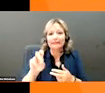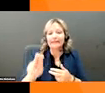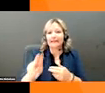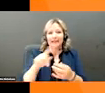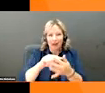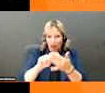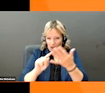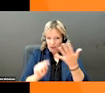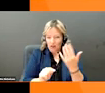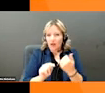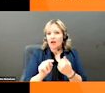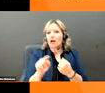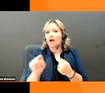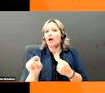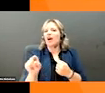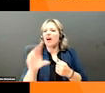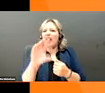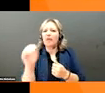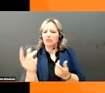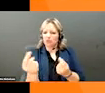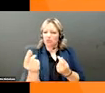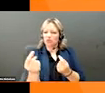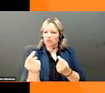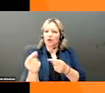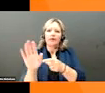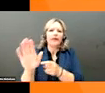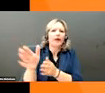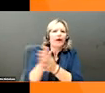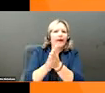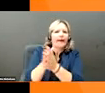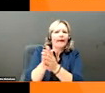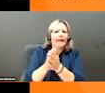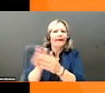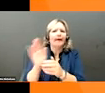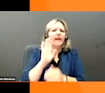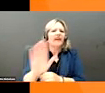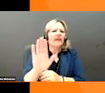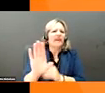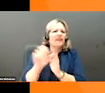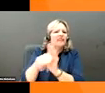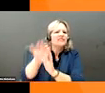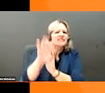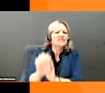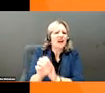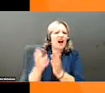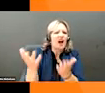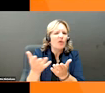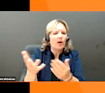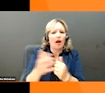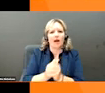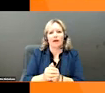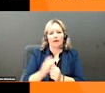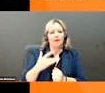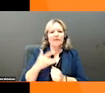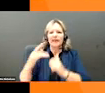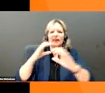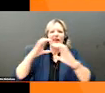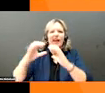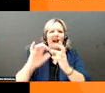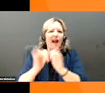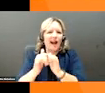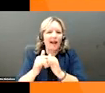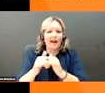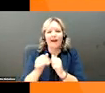the current buzz with the company. What are their interests? What's their style? Is it really formal? Is it informal?